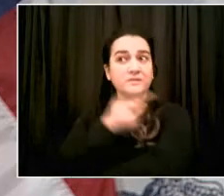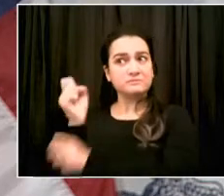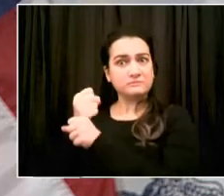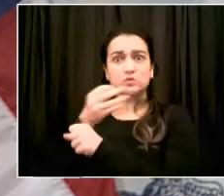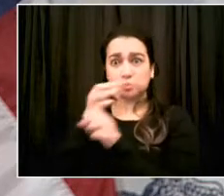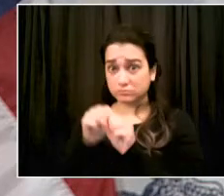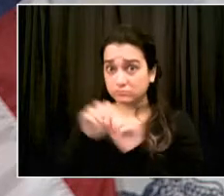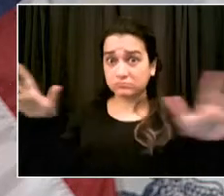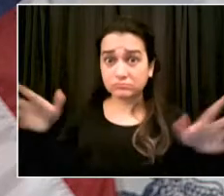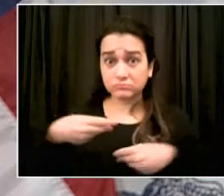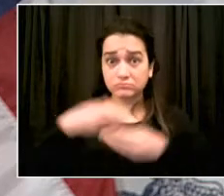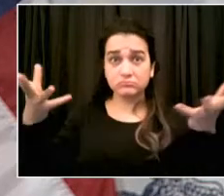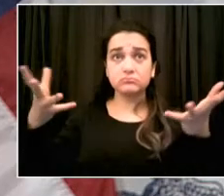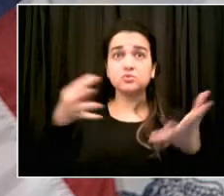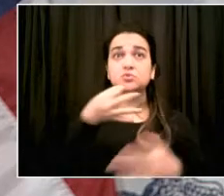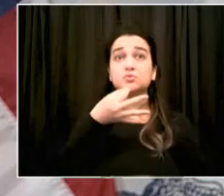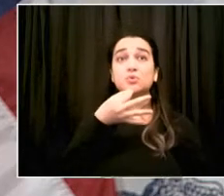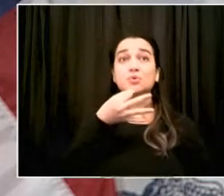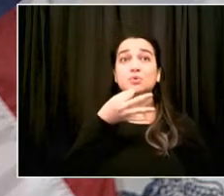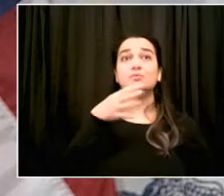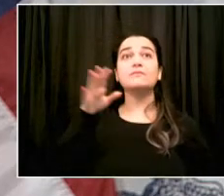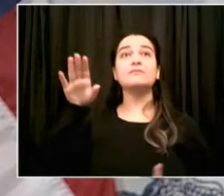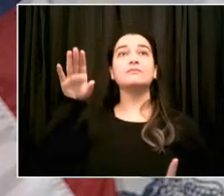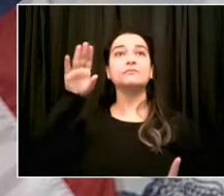that direction as we get it. Go ahead.